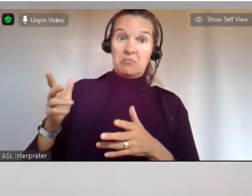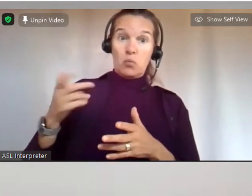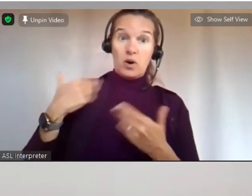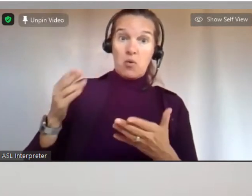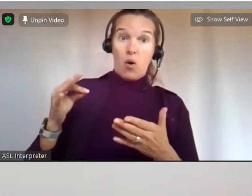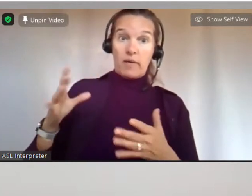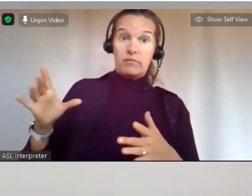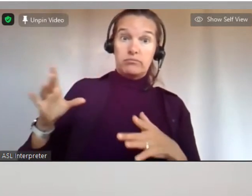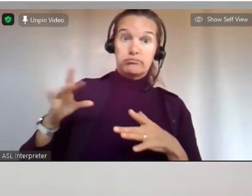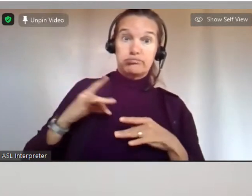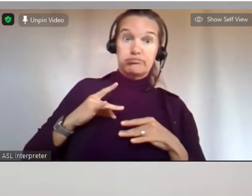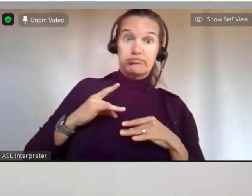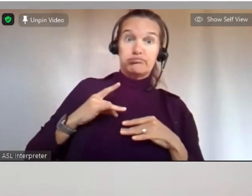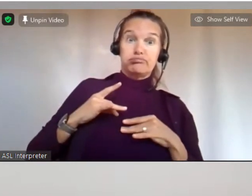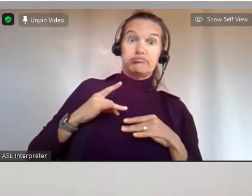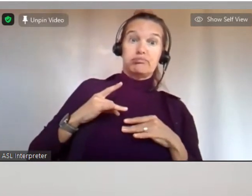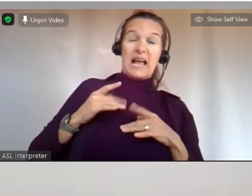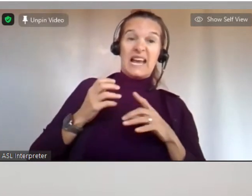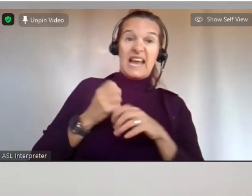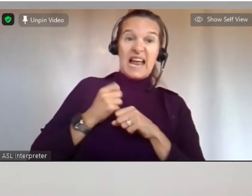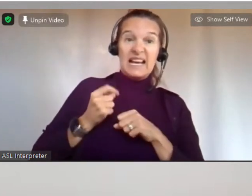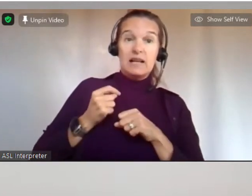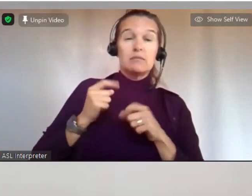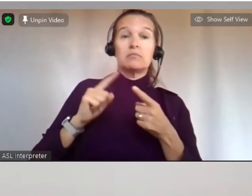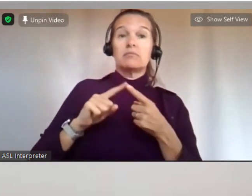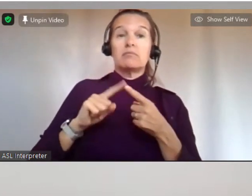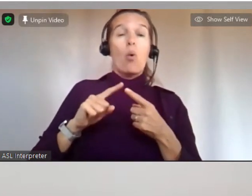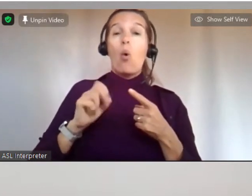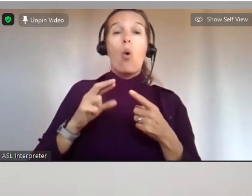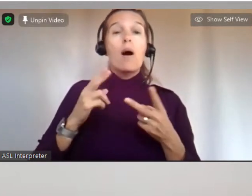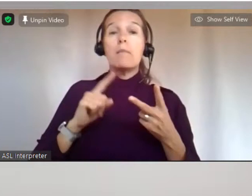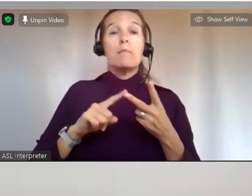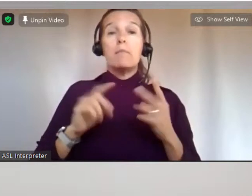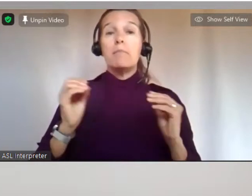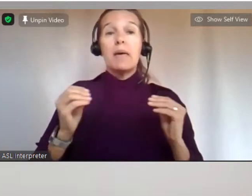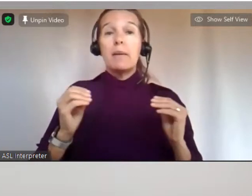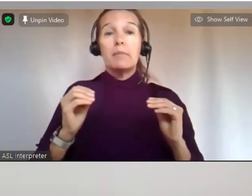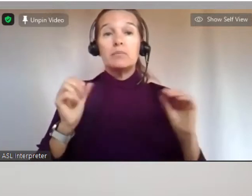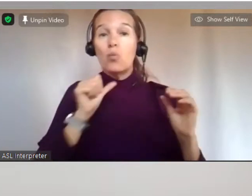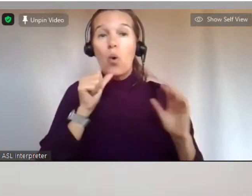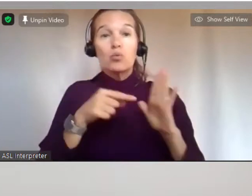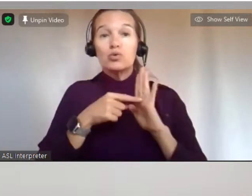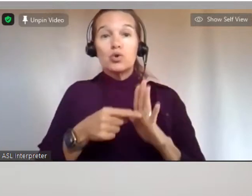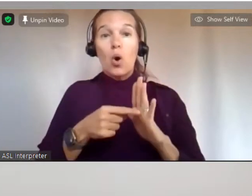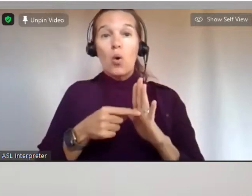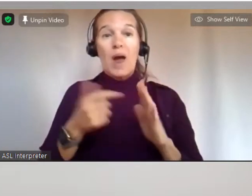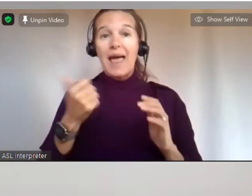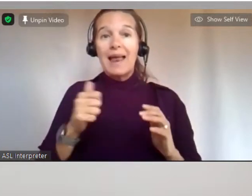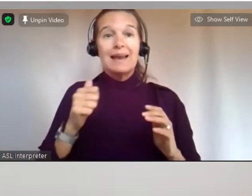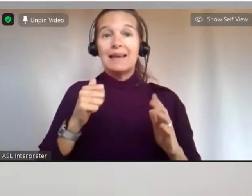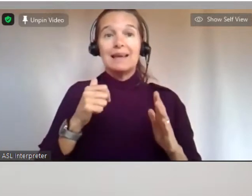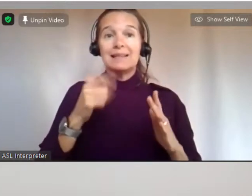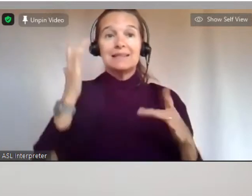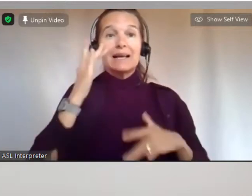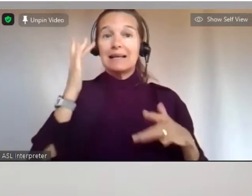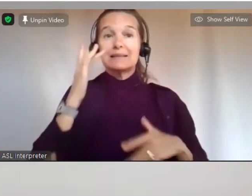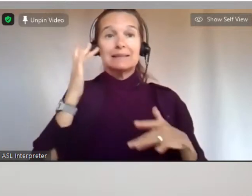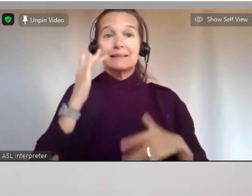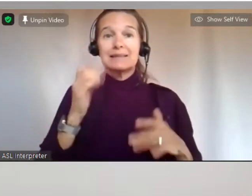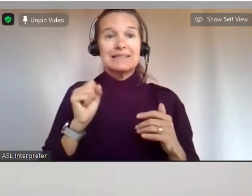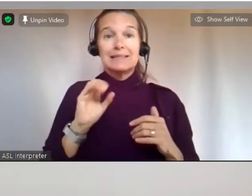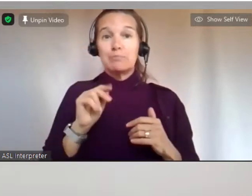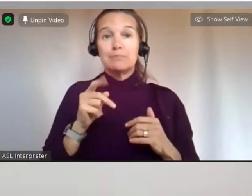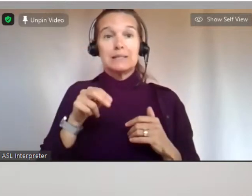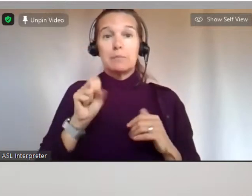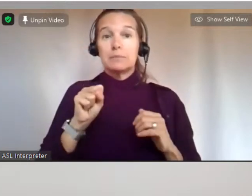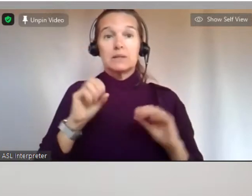be pre-symptomatic or they may be asymptomatic the entire time. But those people may be passing on, transmitting